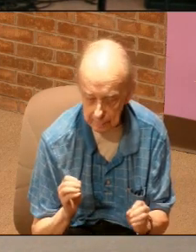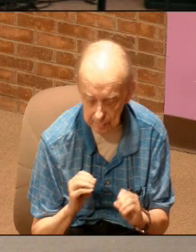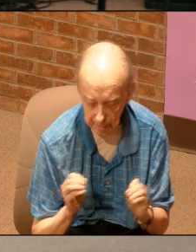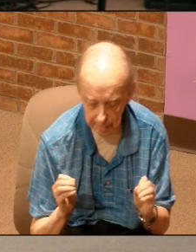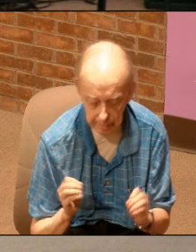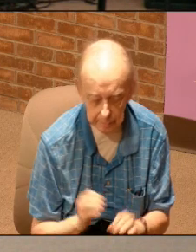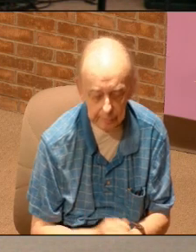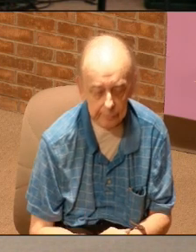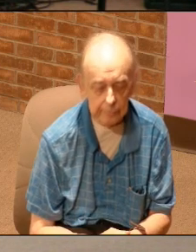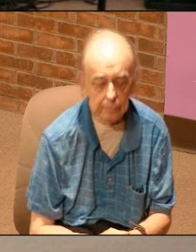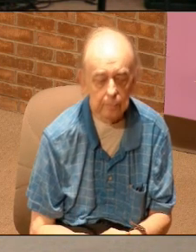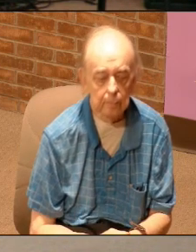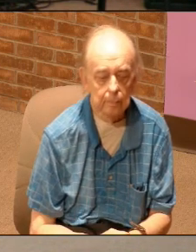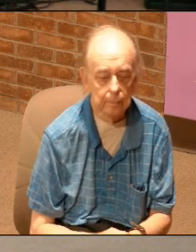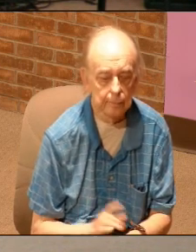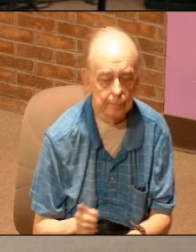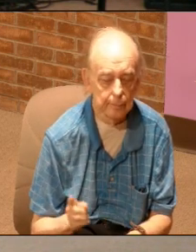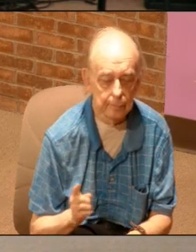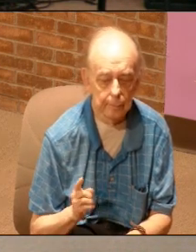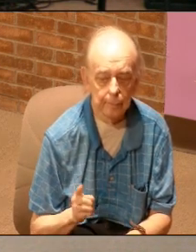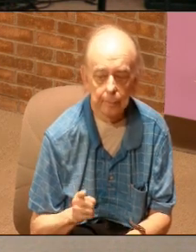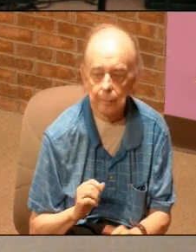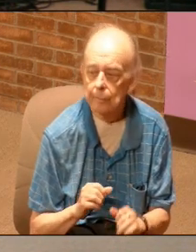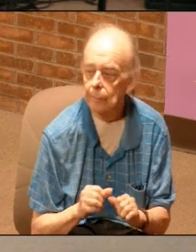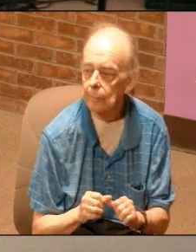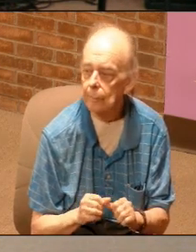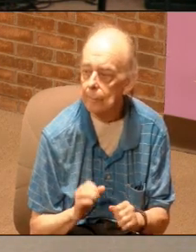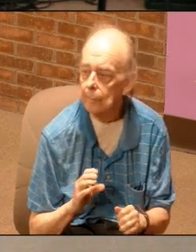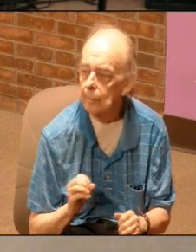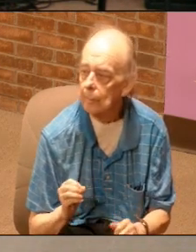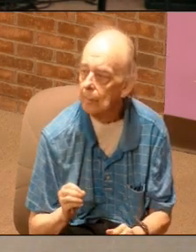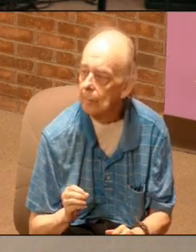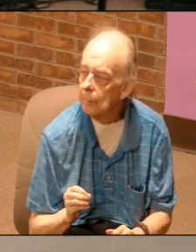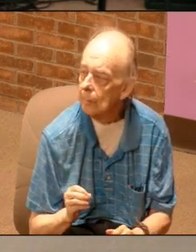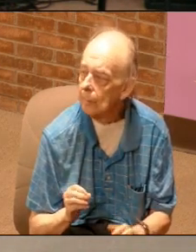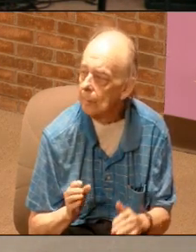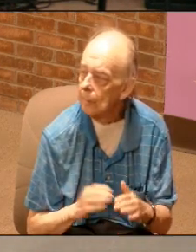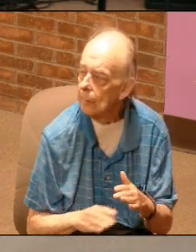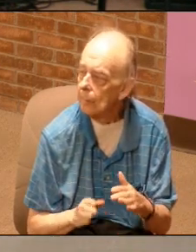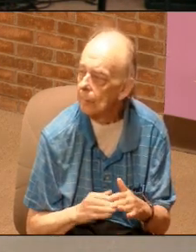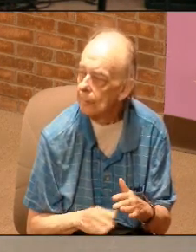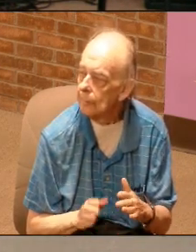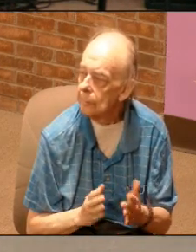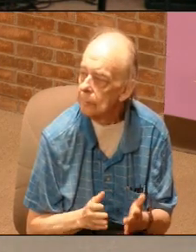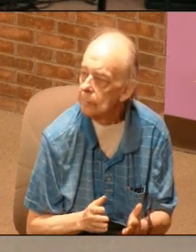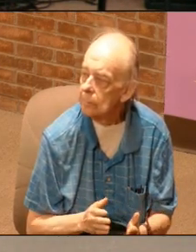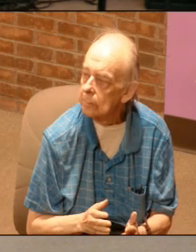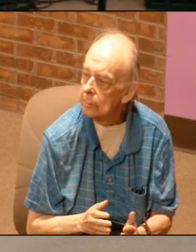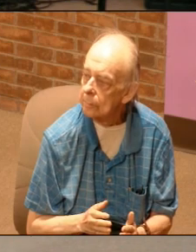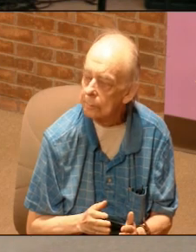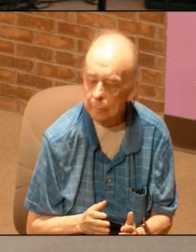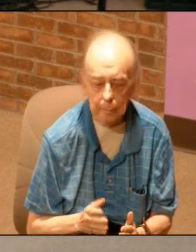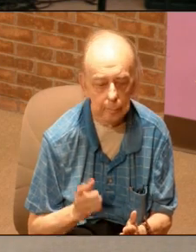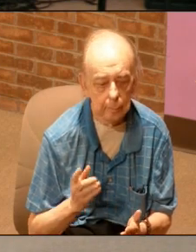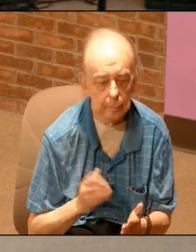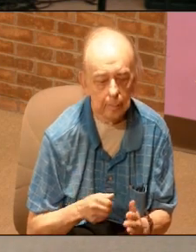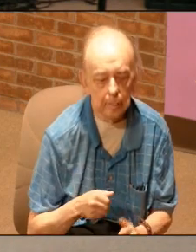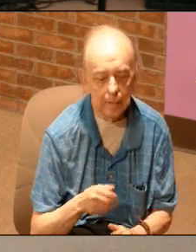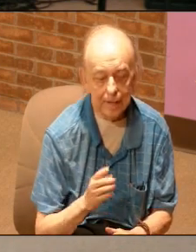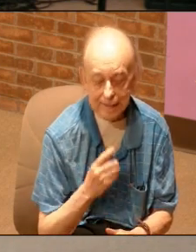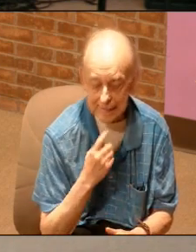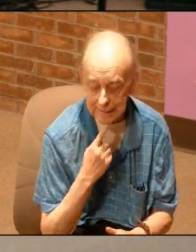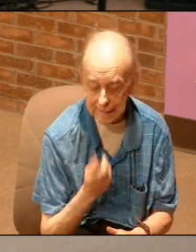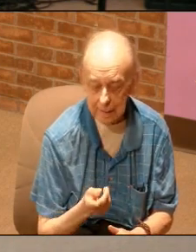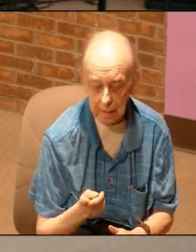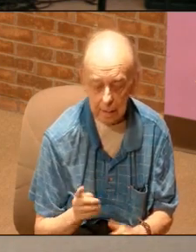Nothing. They could go. And so basically, what God was